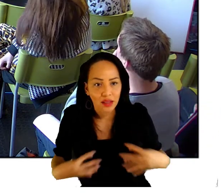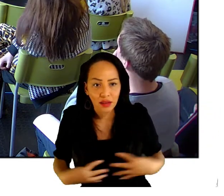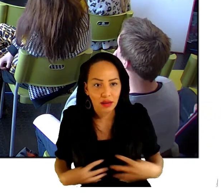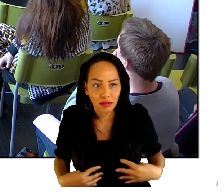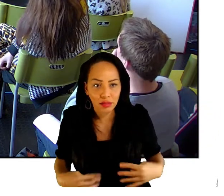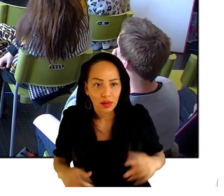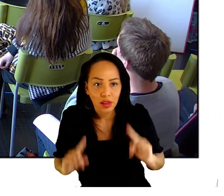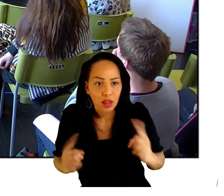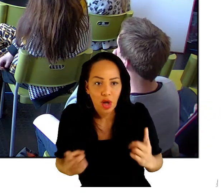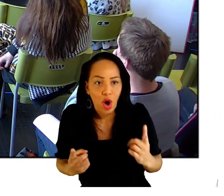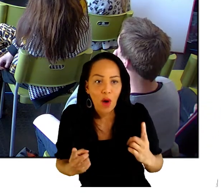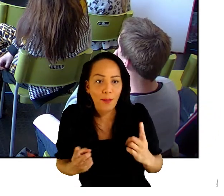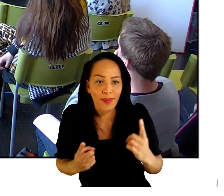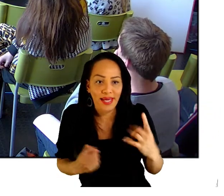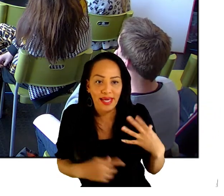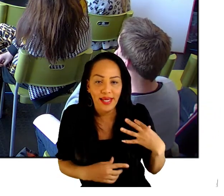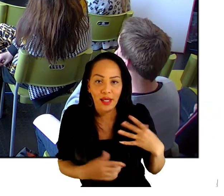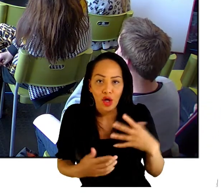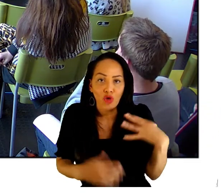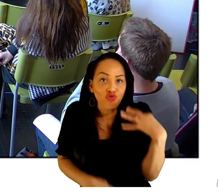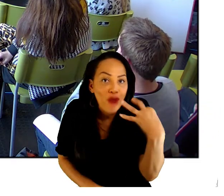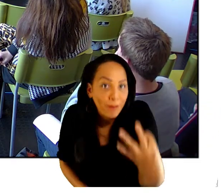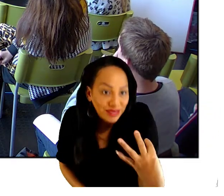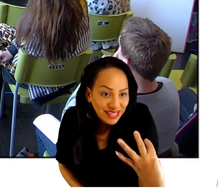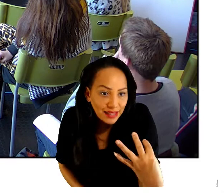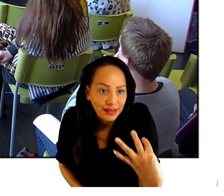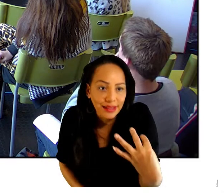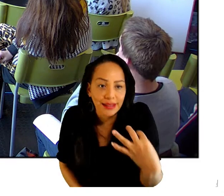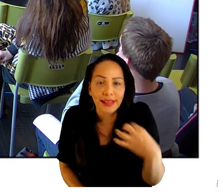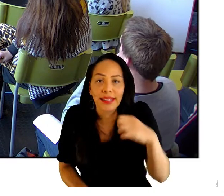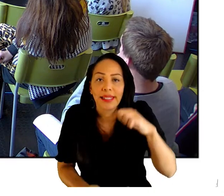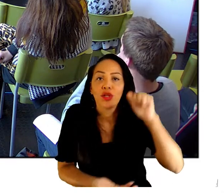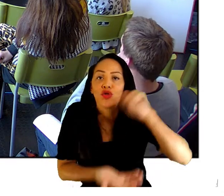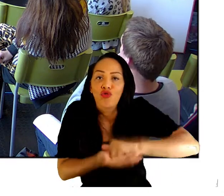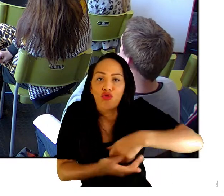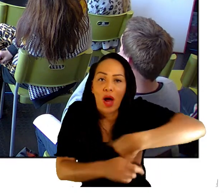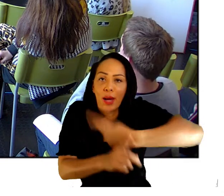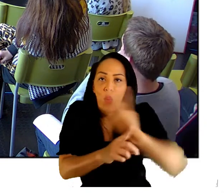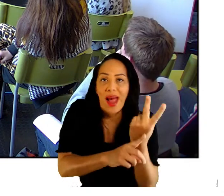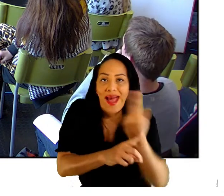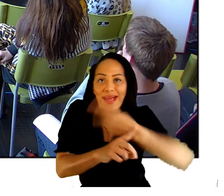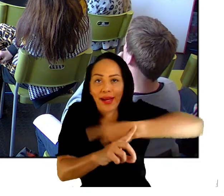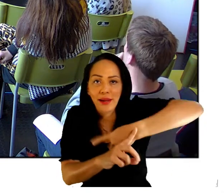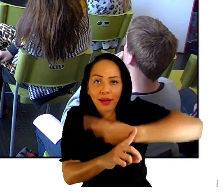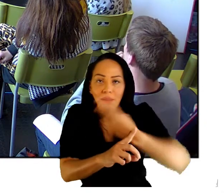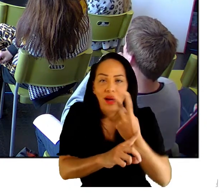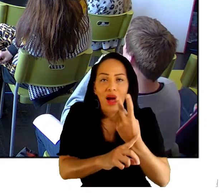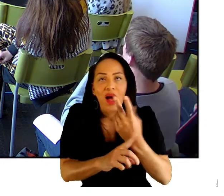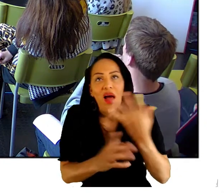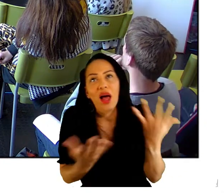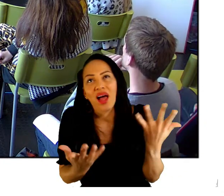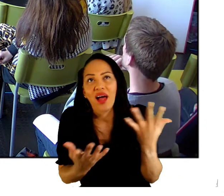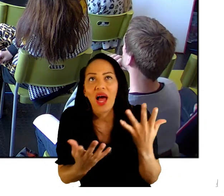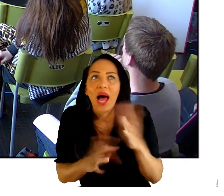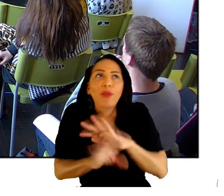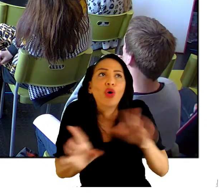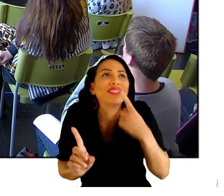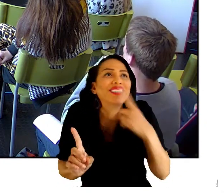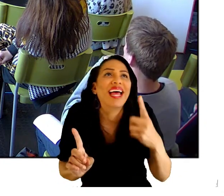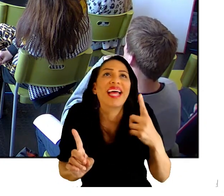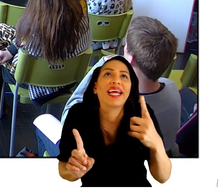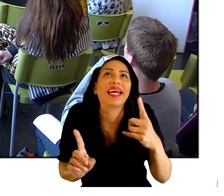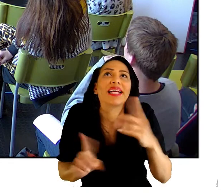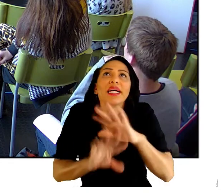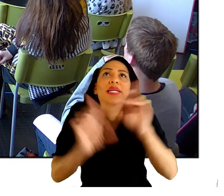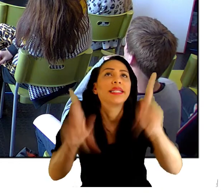not saying that it's never possible, but as things stand, there's a kind of power relationship in there, right? And I